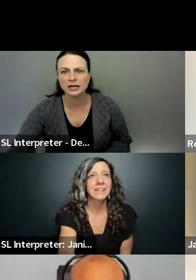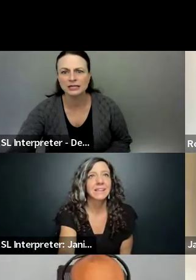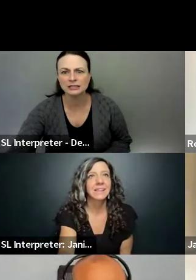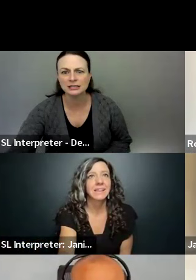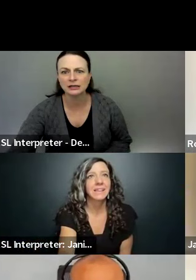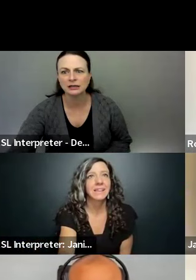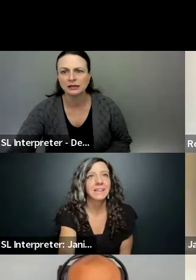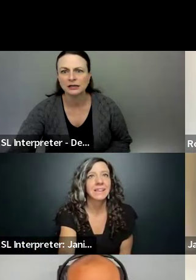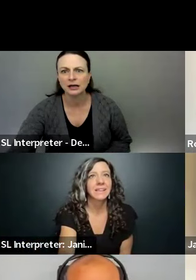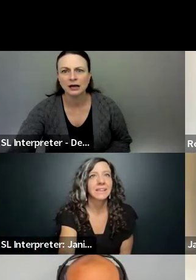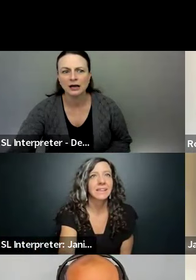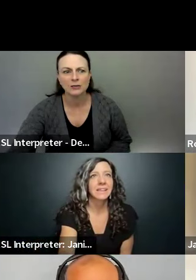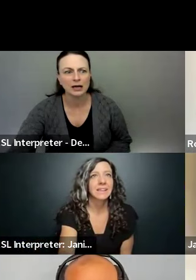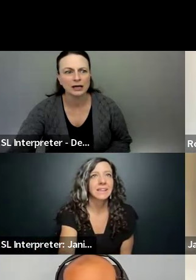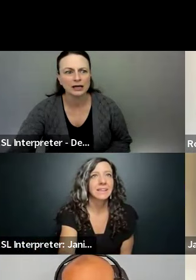Andres,